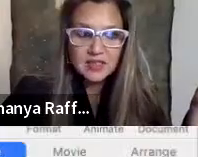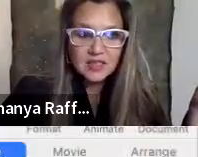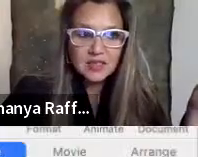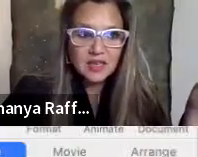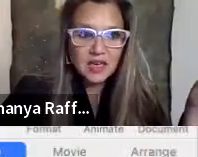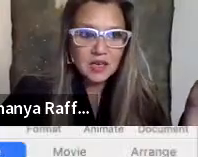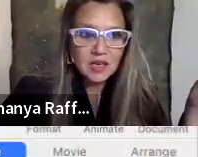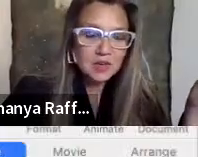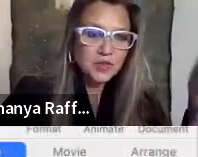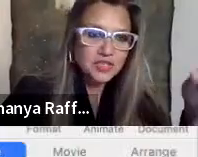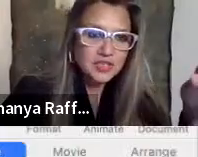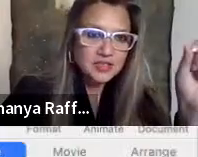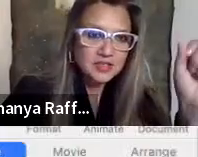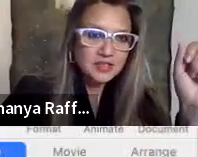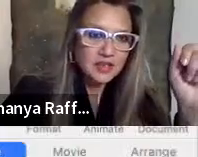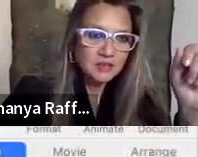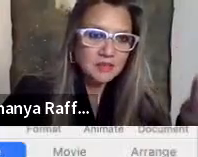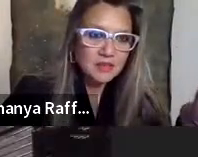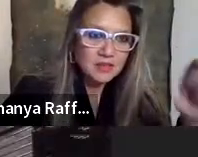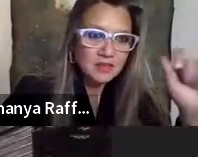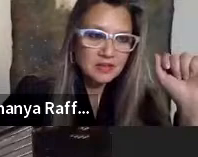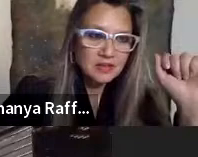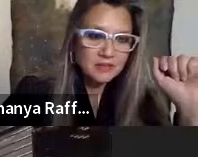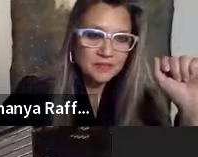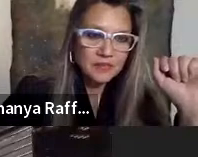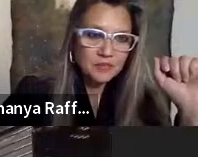slide, which is